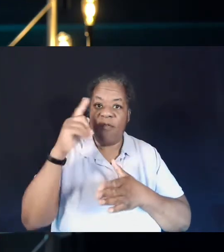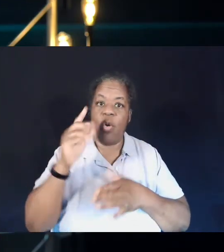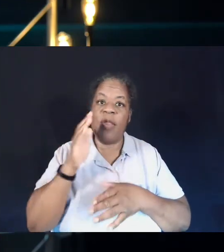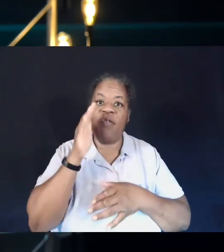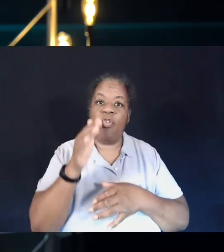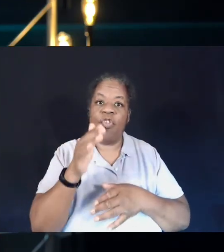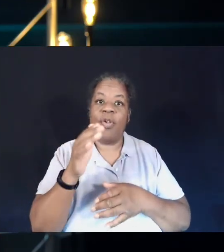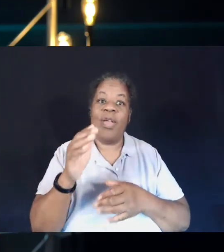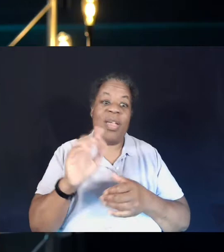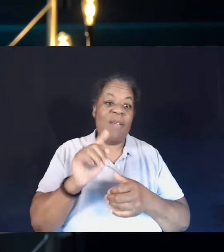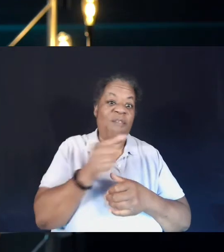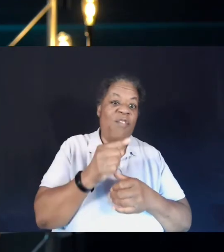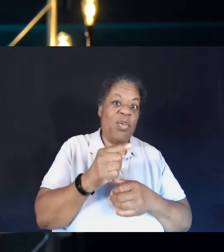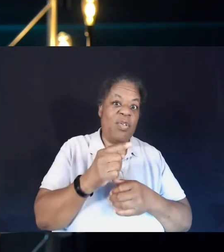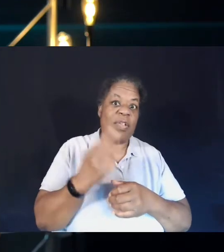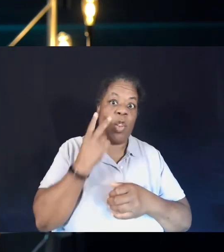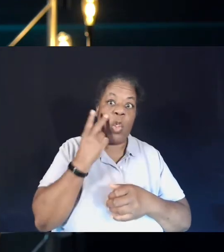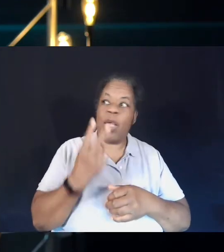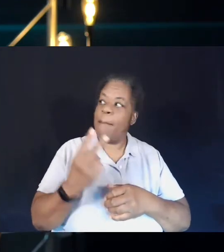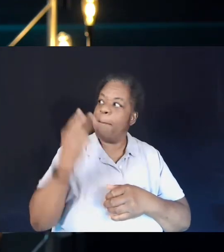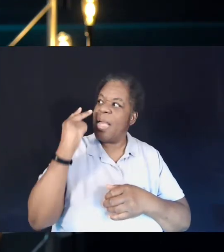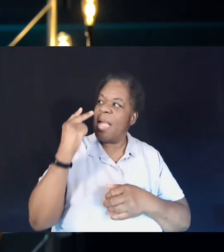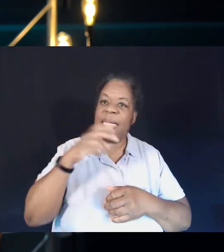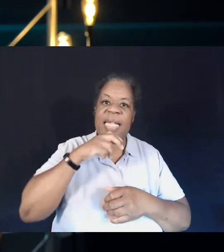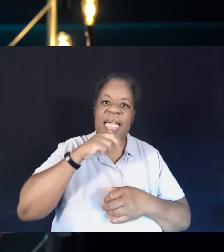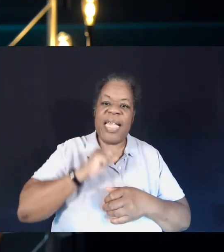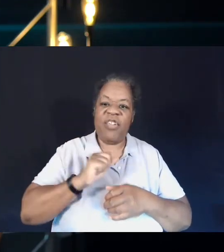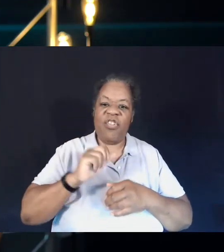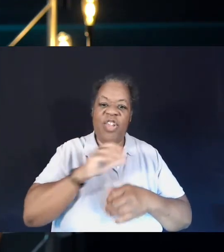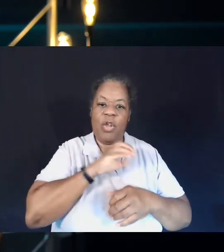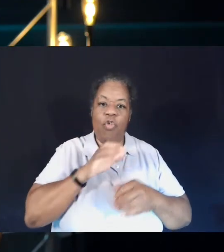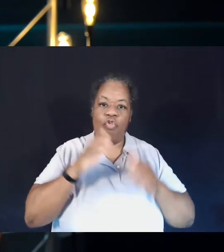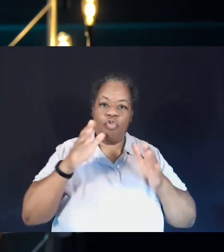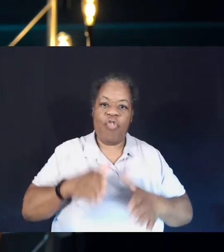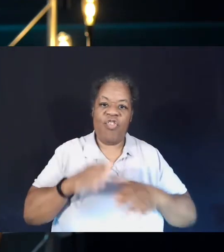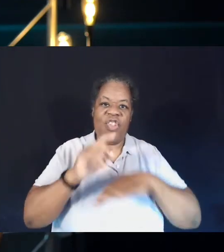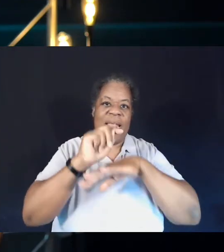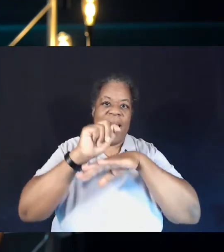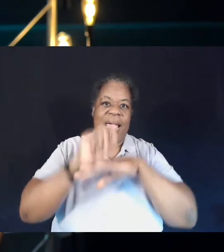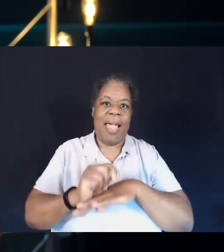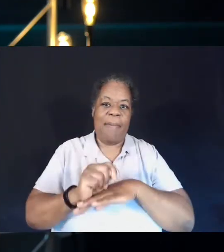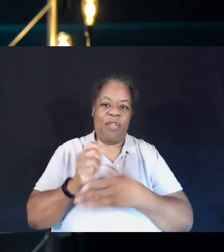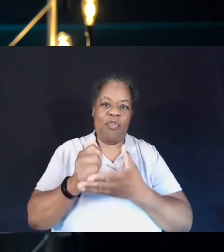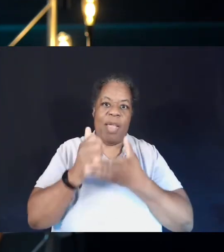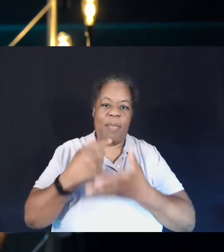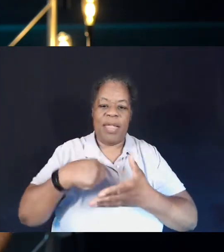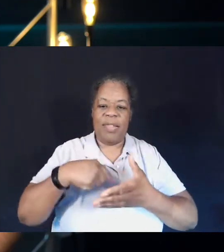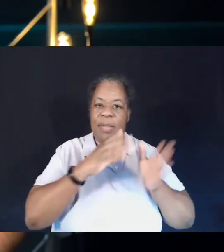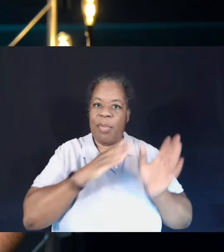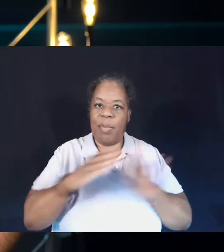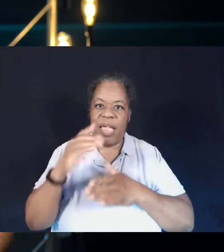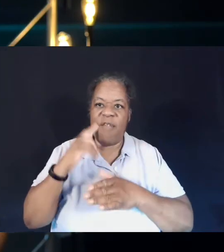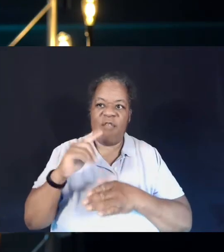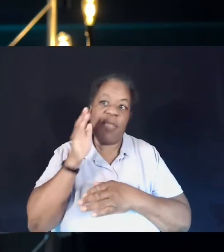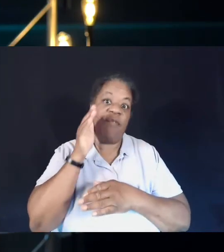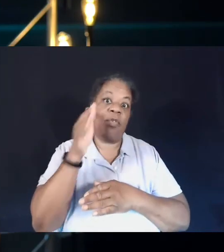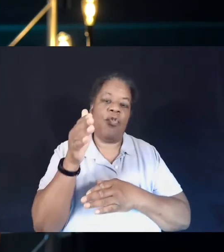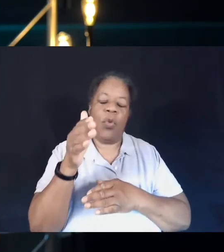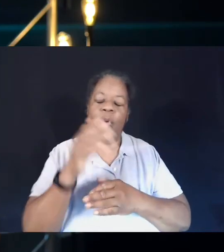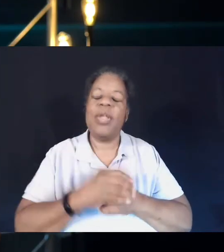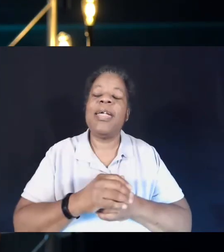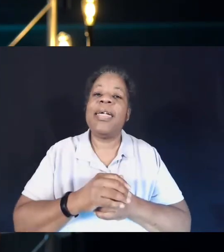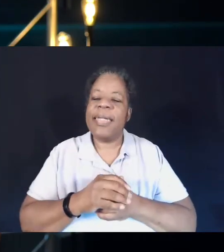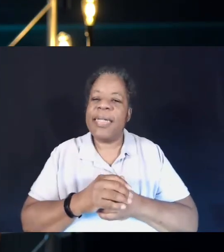at an ancient Christian habit that we believe will help us prepare ourselves for the future. And we're going to spend time as we do this